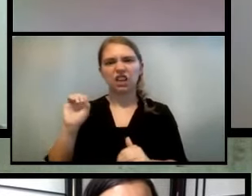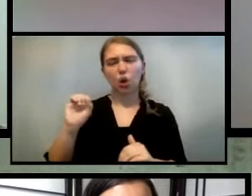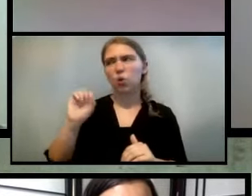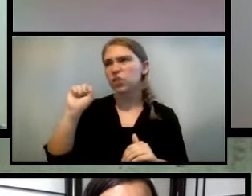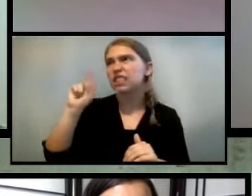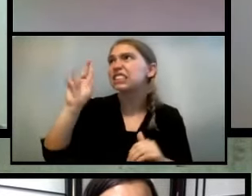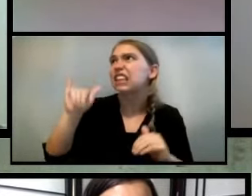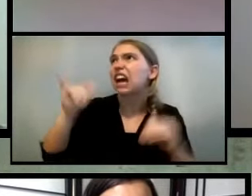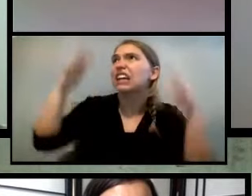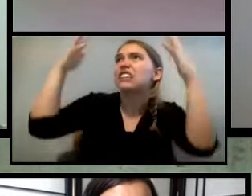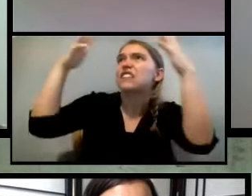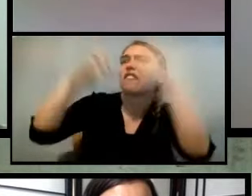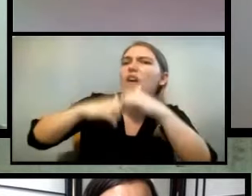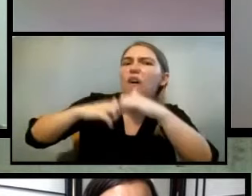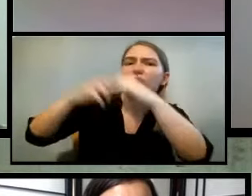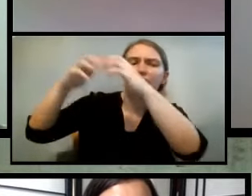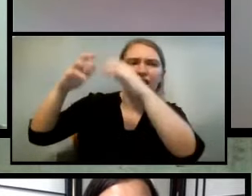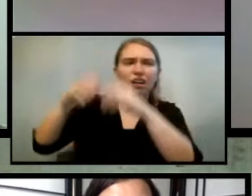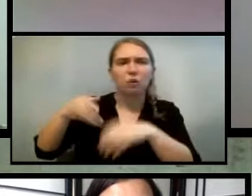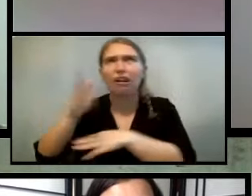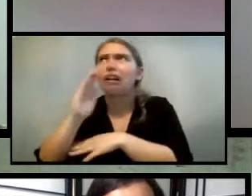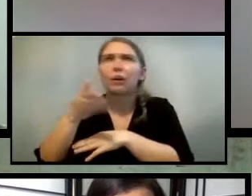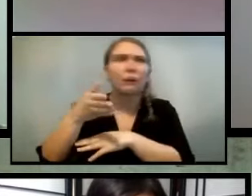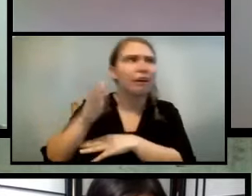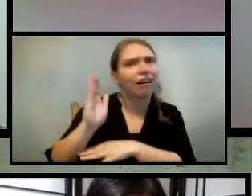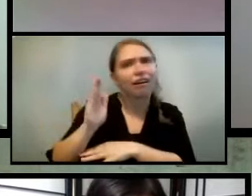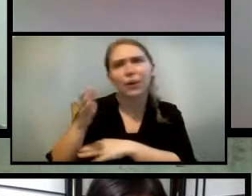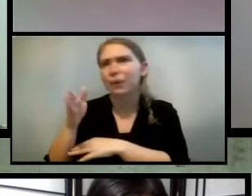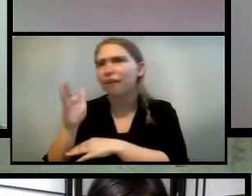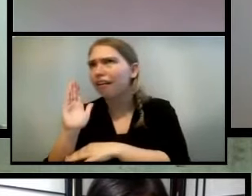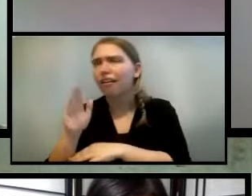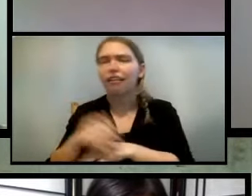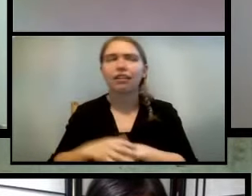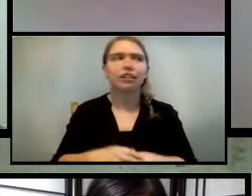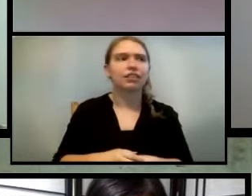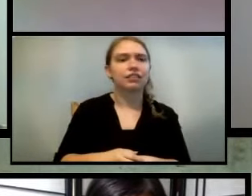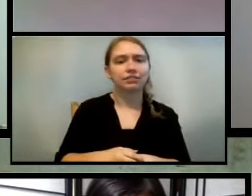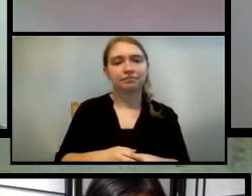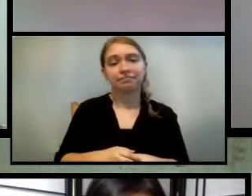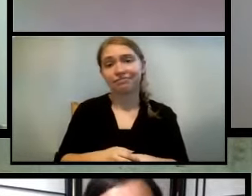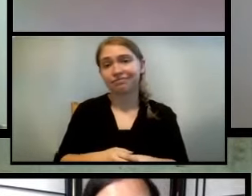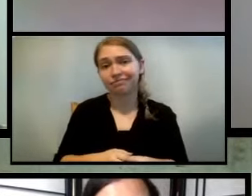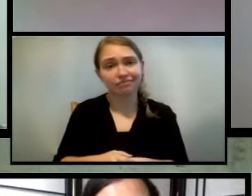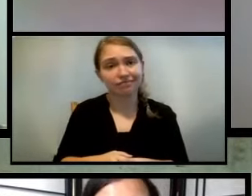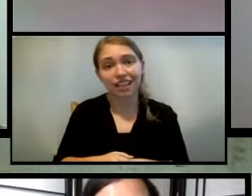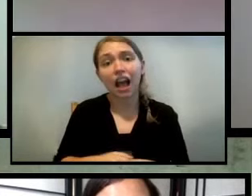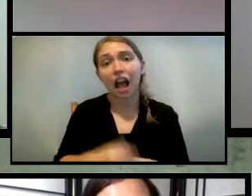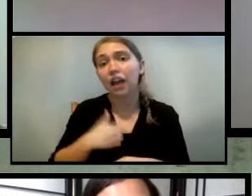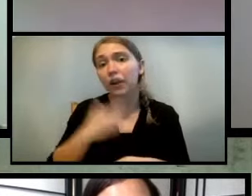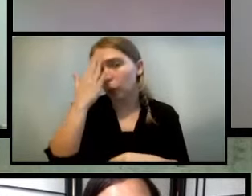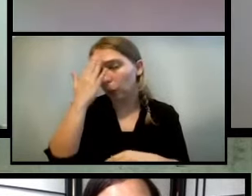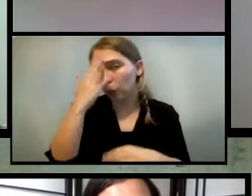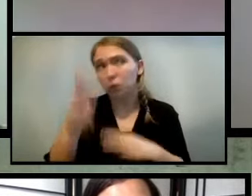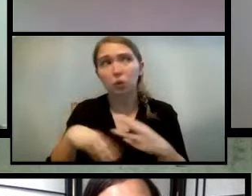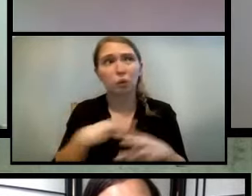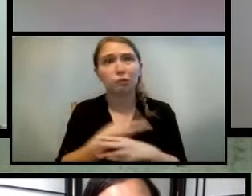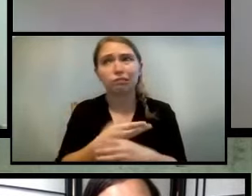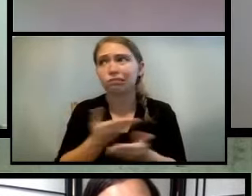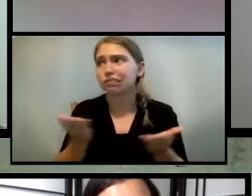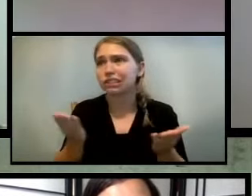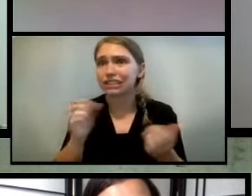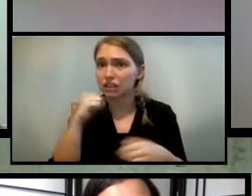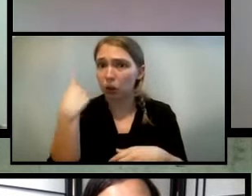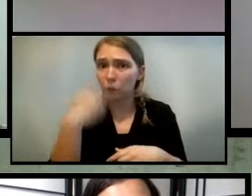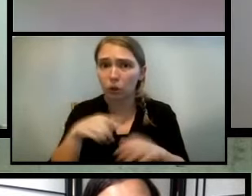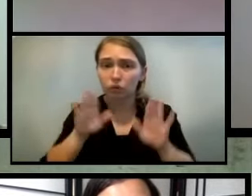sky is falling, oh God, oh God, oh God. And you know what? Things are not looking great. But when I look at